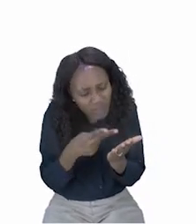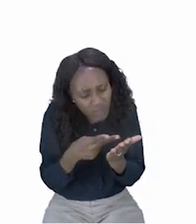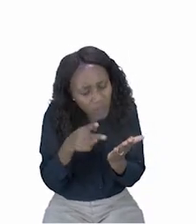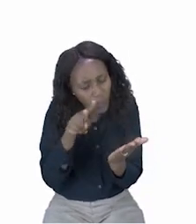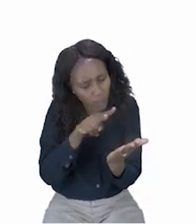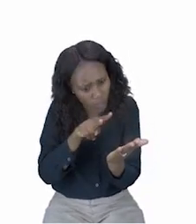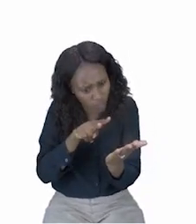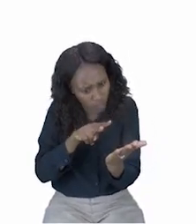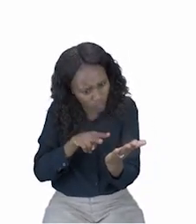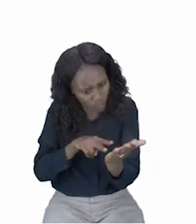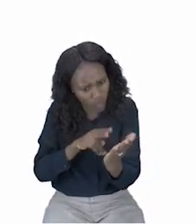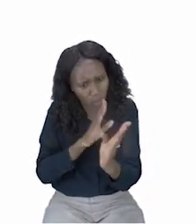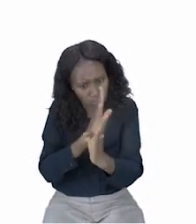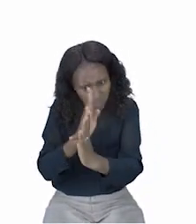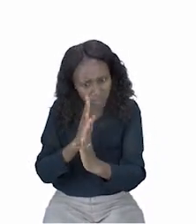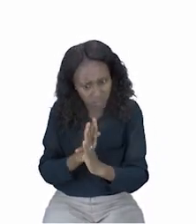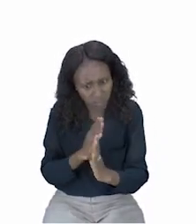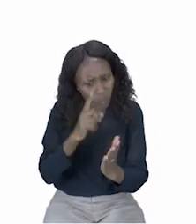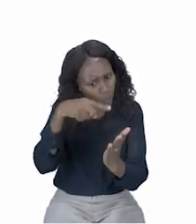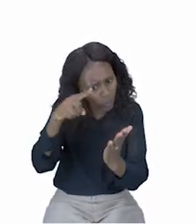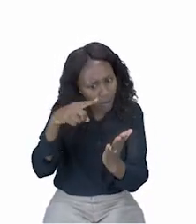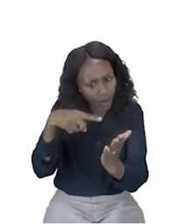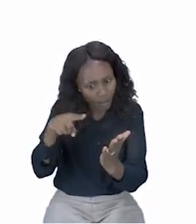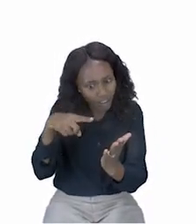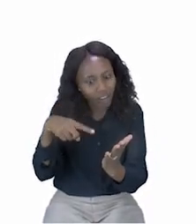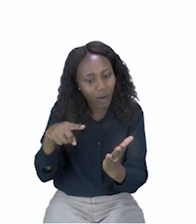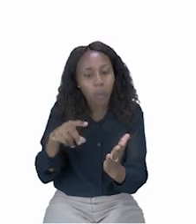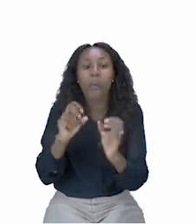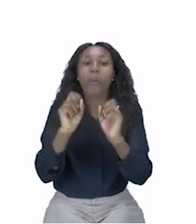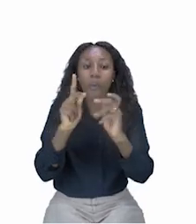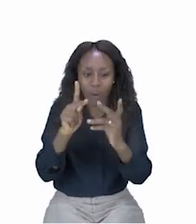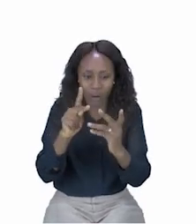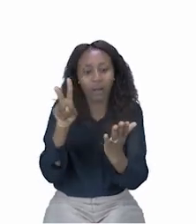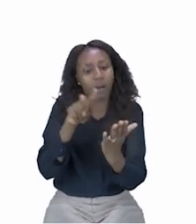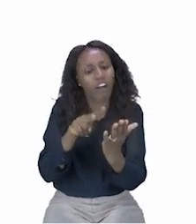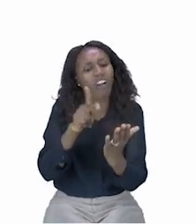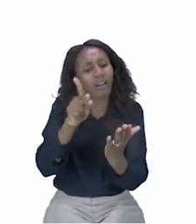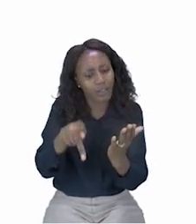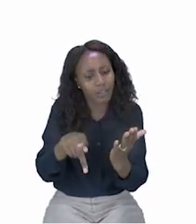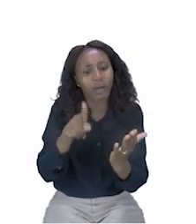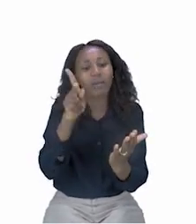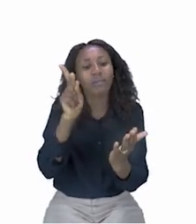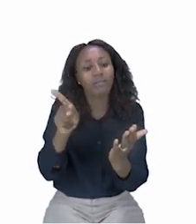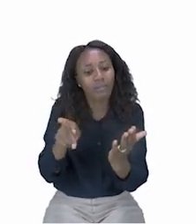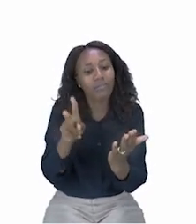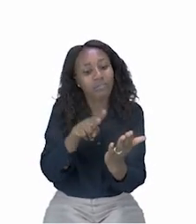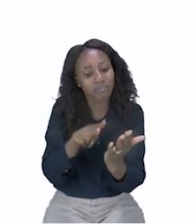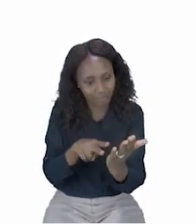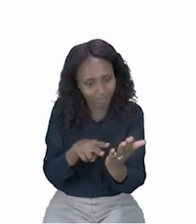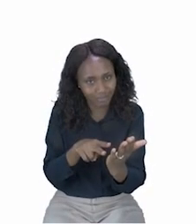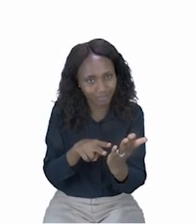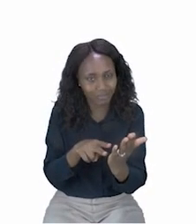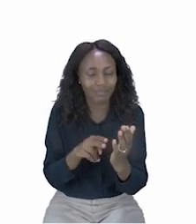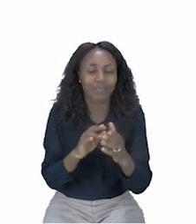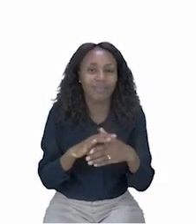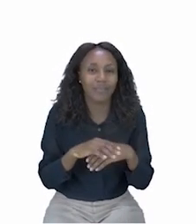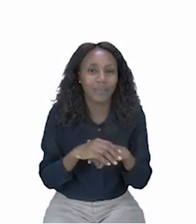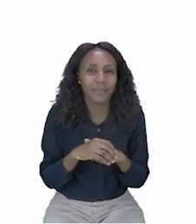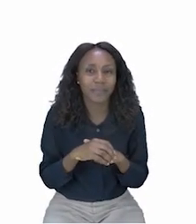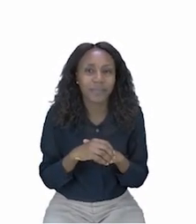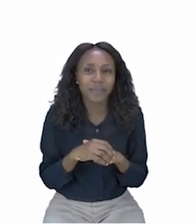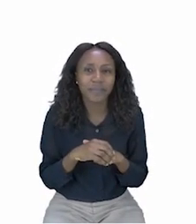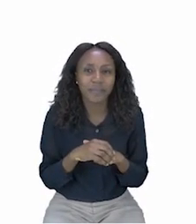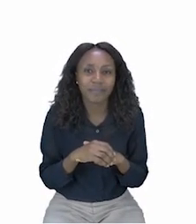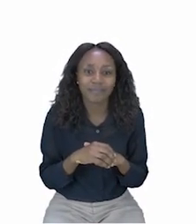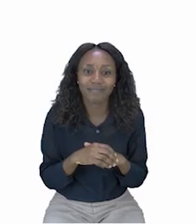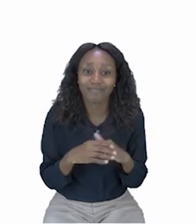the sentence you have made using the punctuation mark. We have come to the